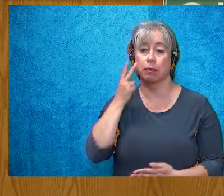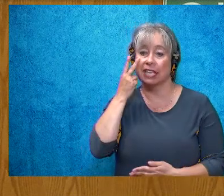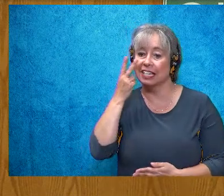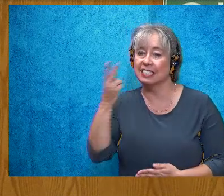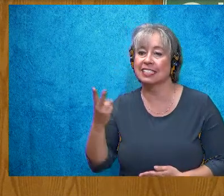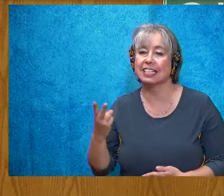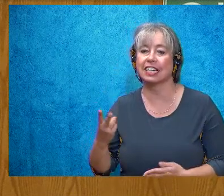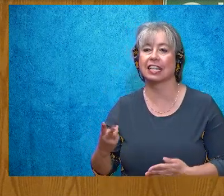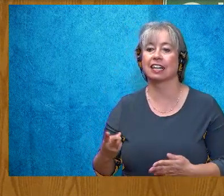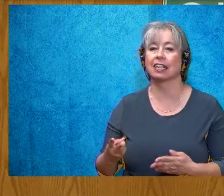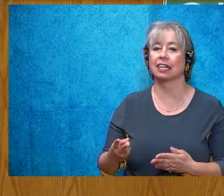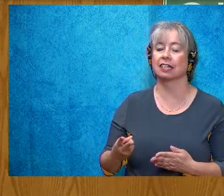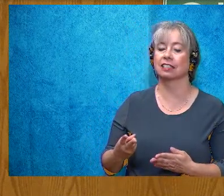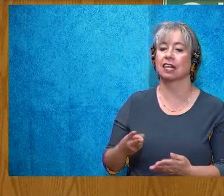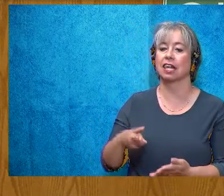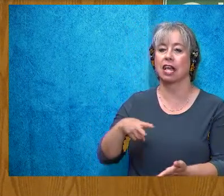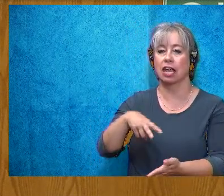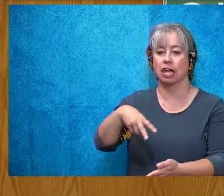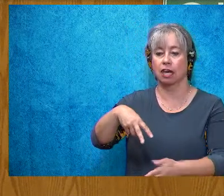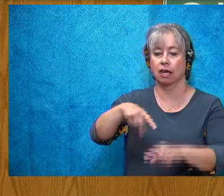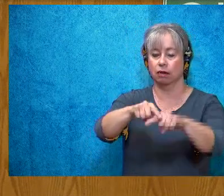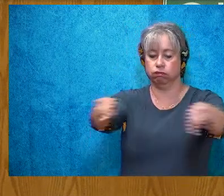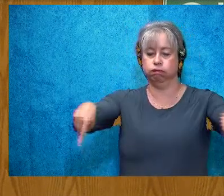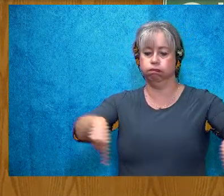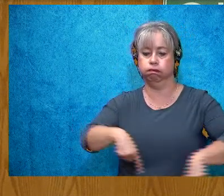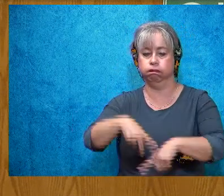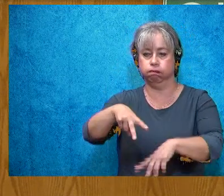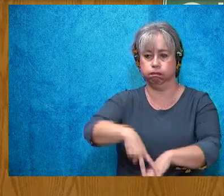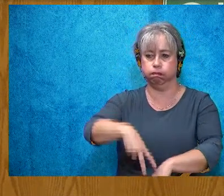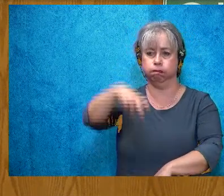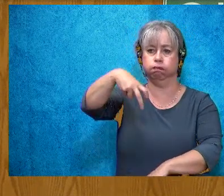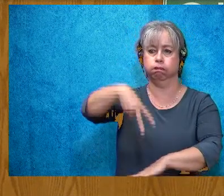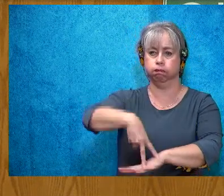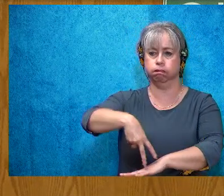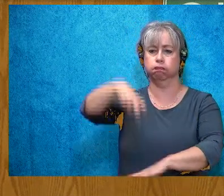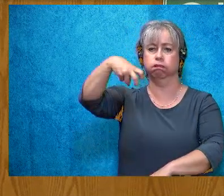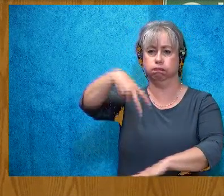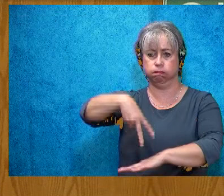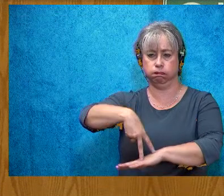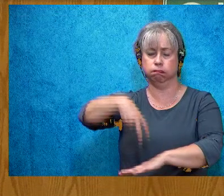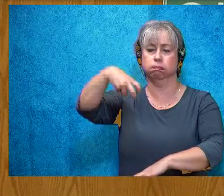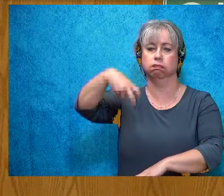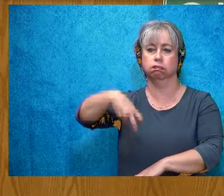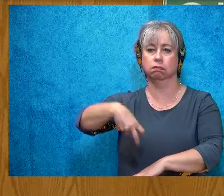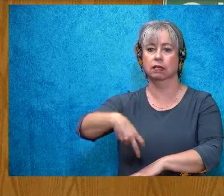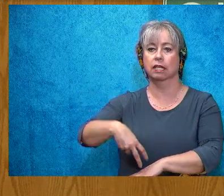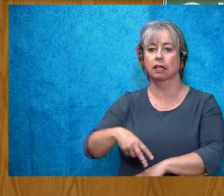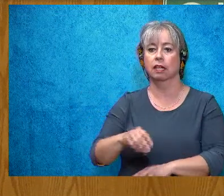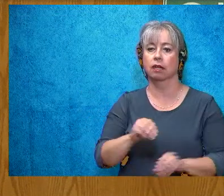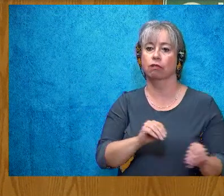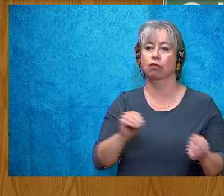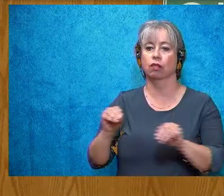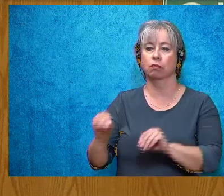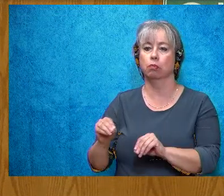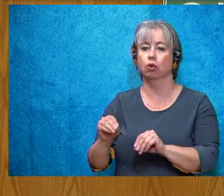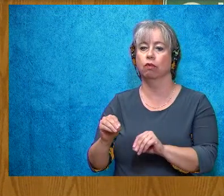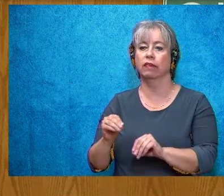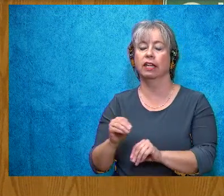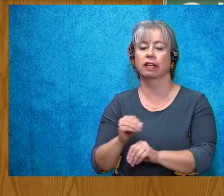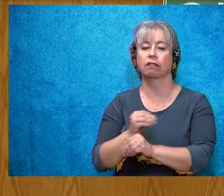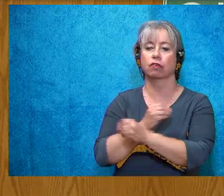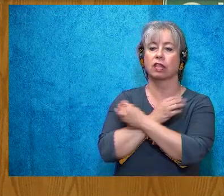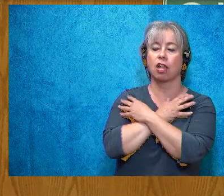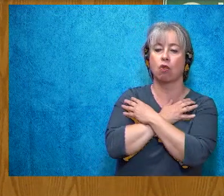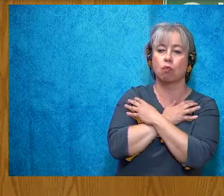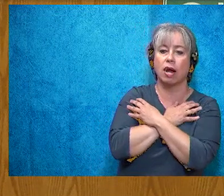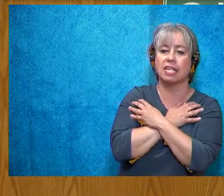springs, trampolines, where we're displacing or moving that object from its regular resting position and storing